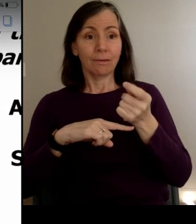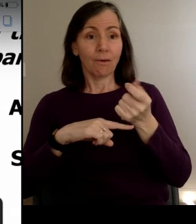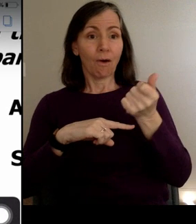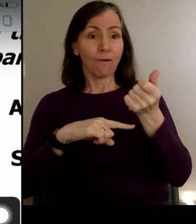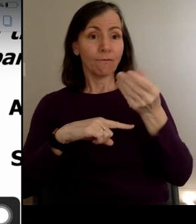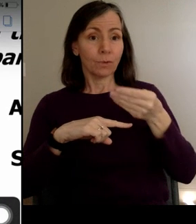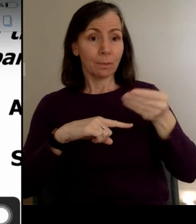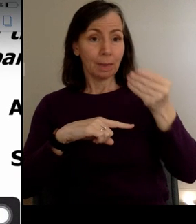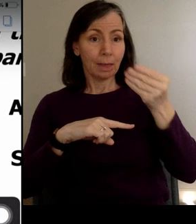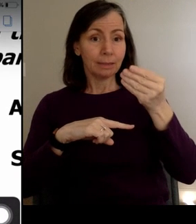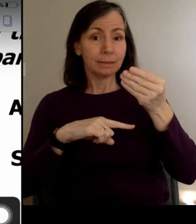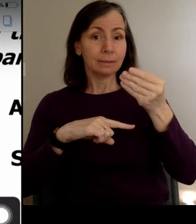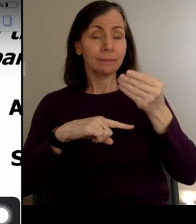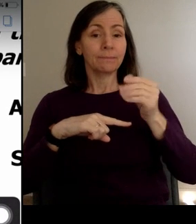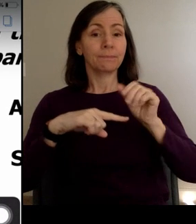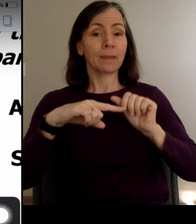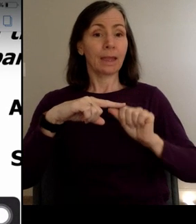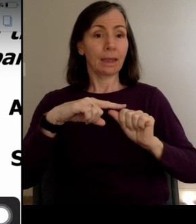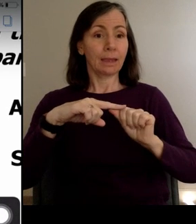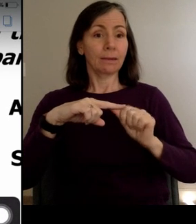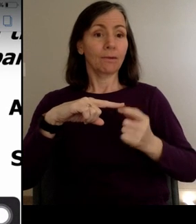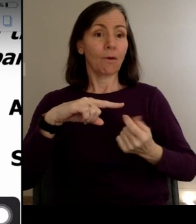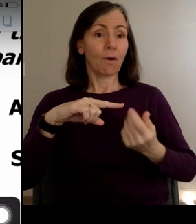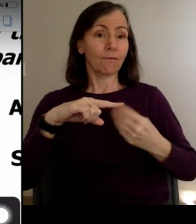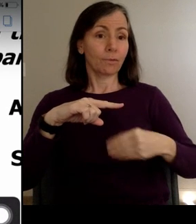I'm going to put parentheses.